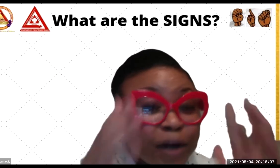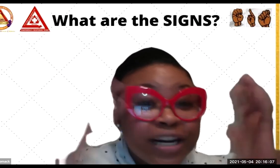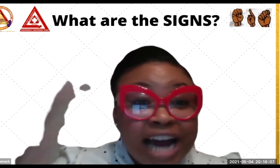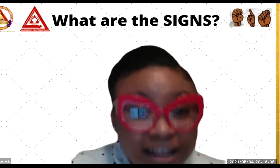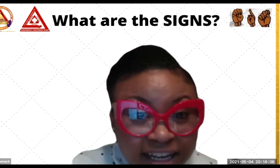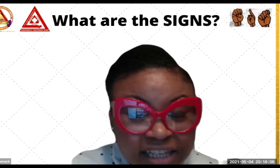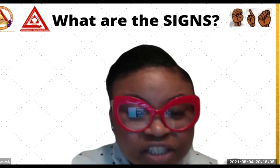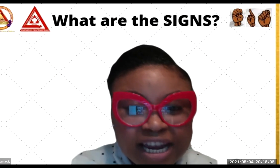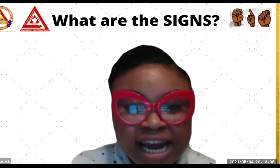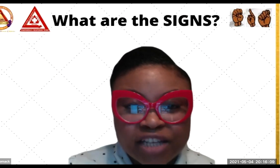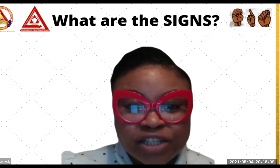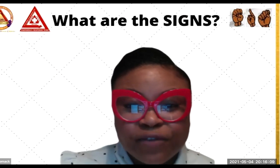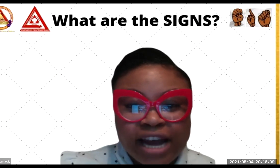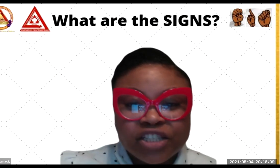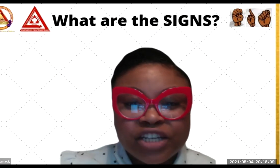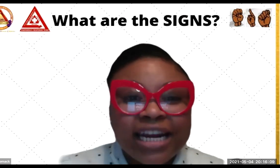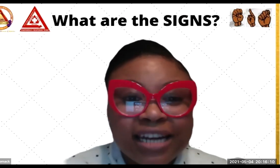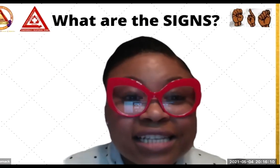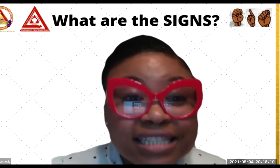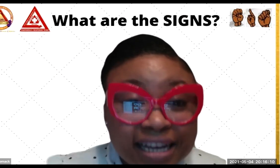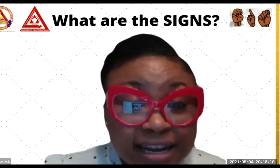wisdom, your knowledge, and just